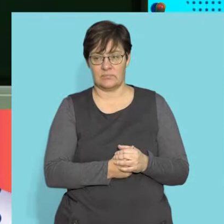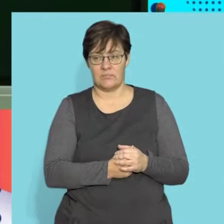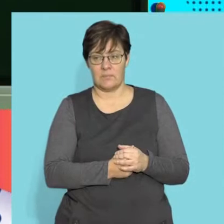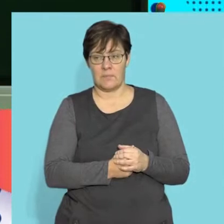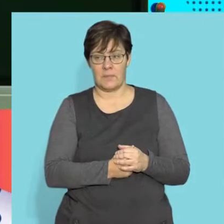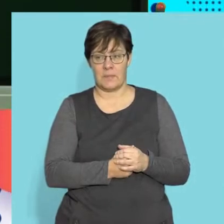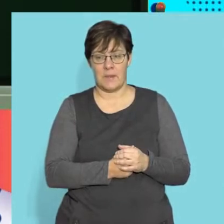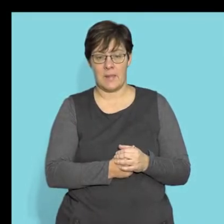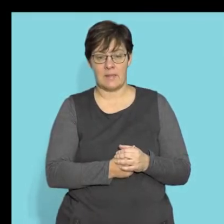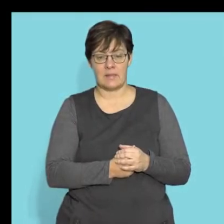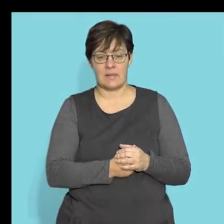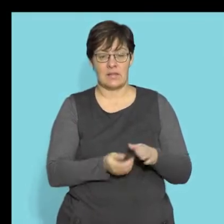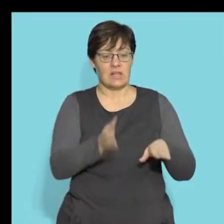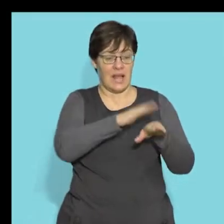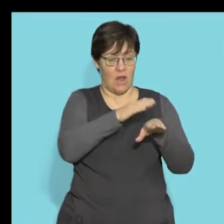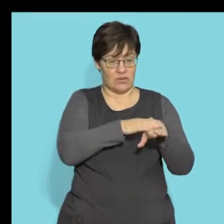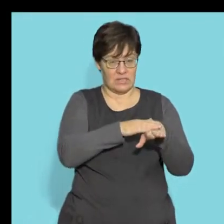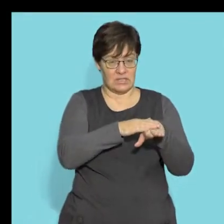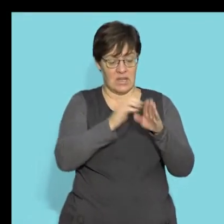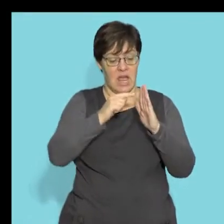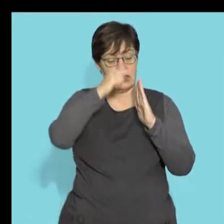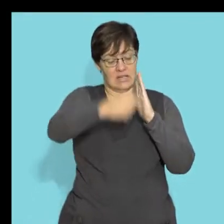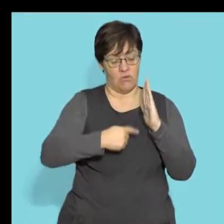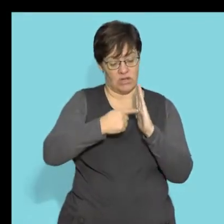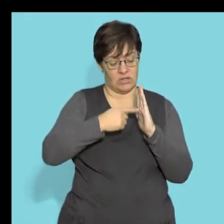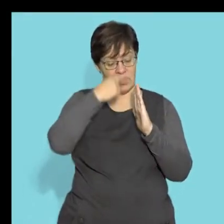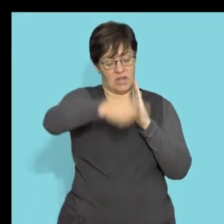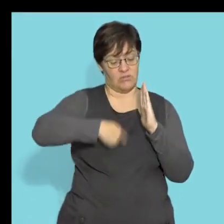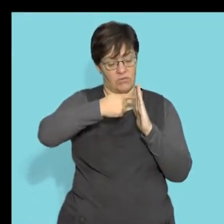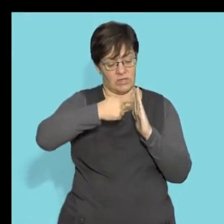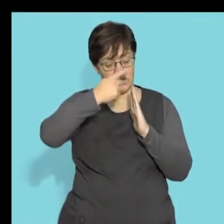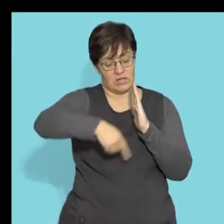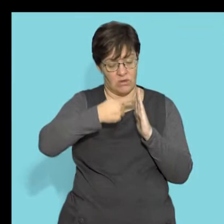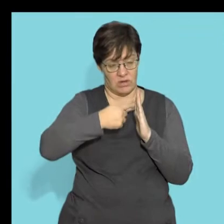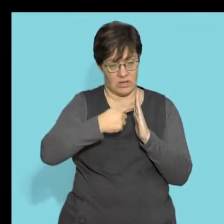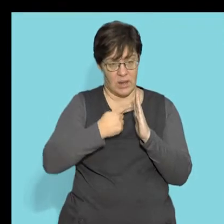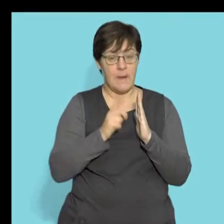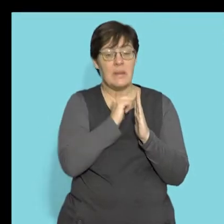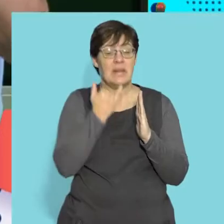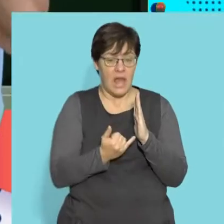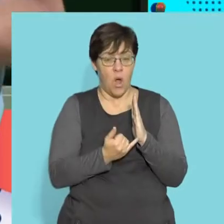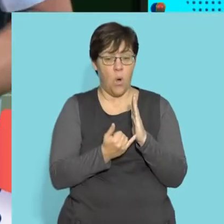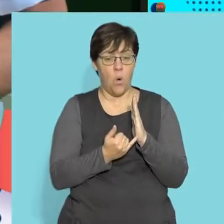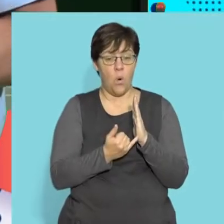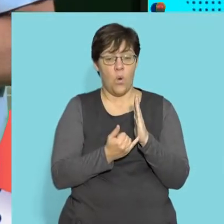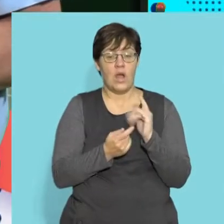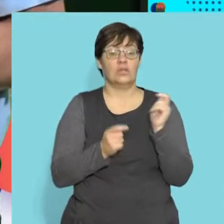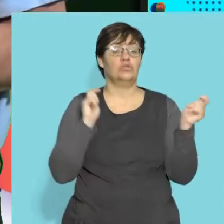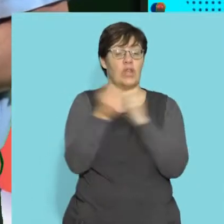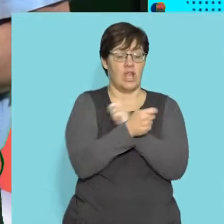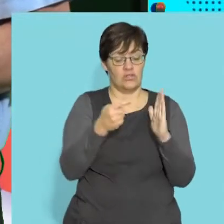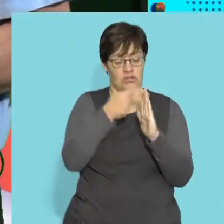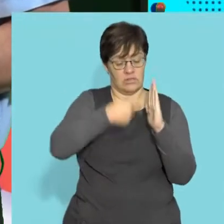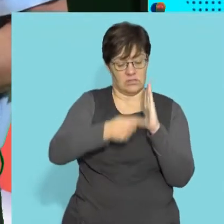more scenario. If the direction of the current was changed and the magnetic field is still the